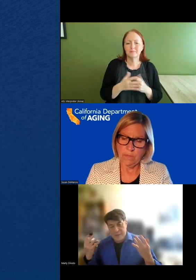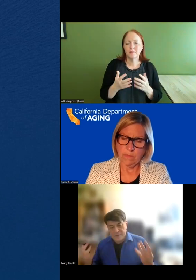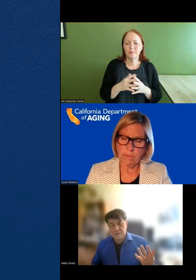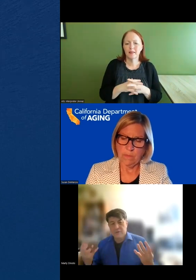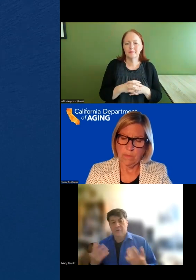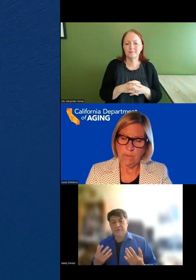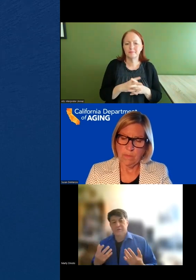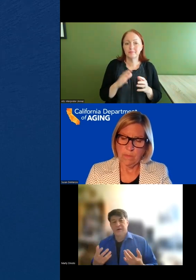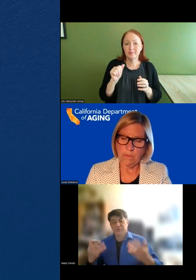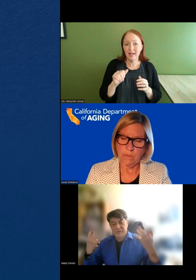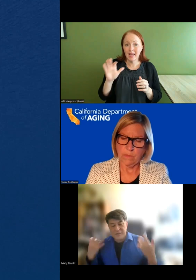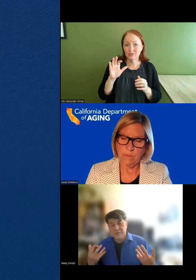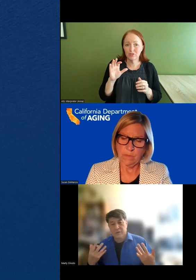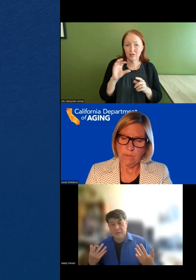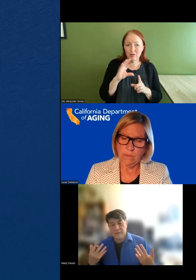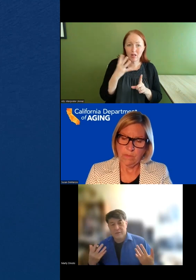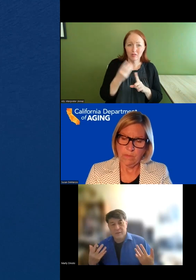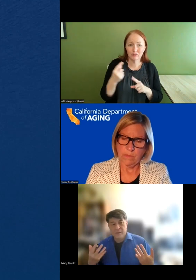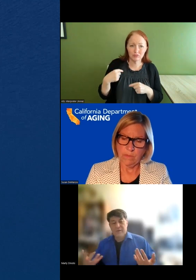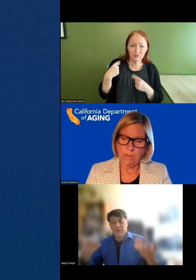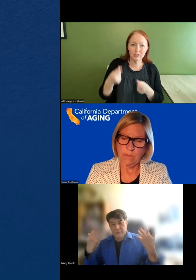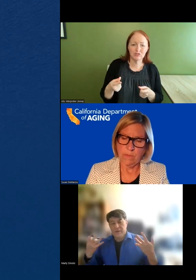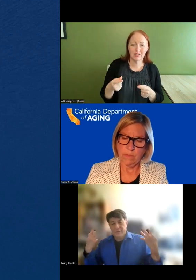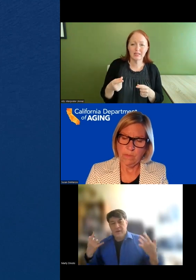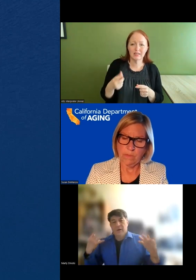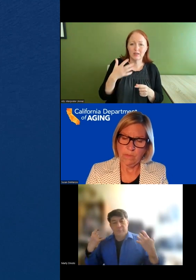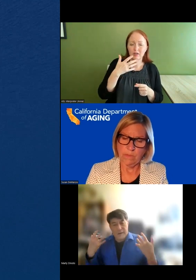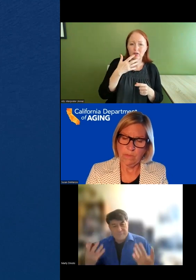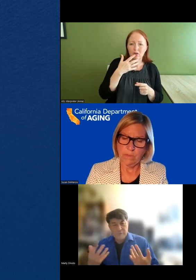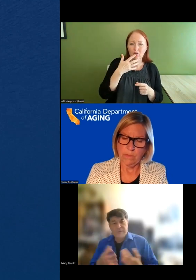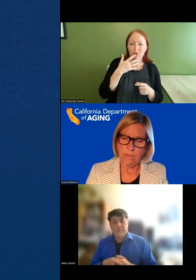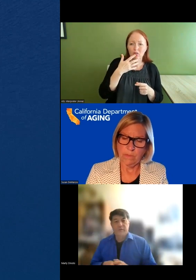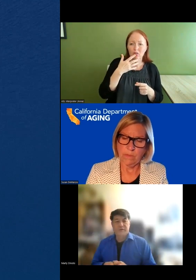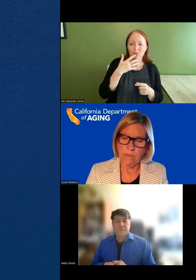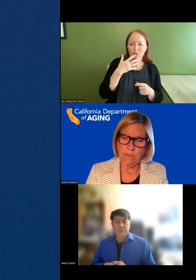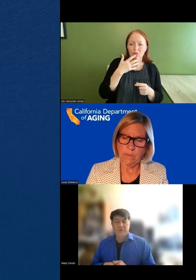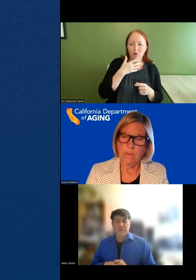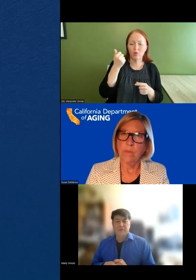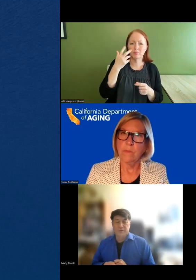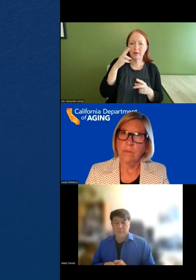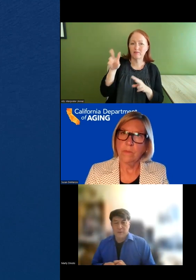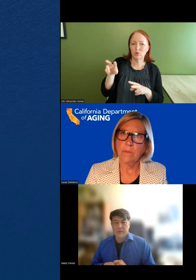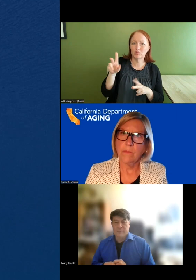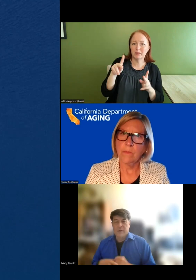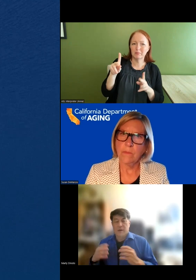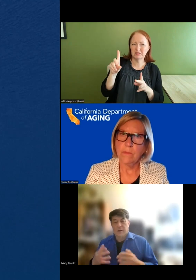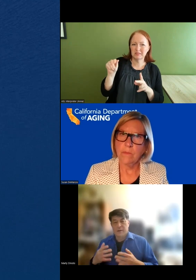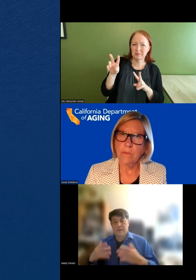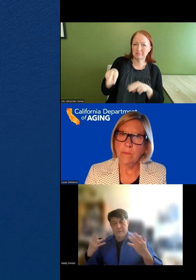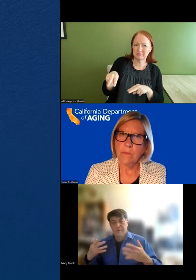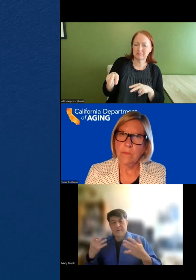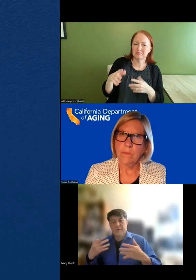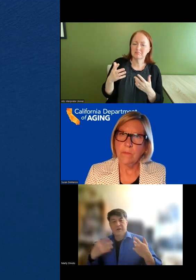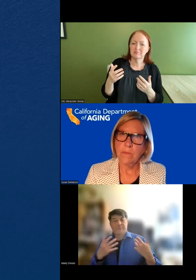are Asian cultures that traditionally the older age might view people with disabilities in a certain way.